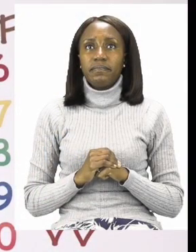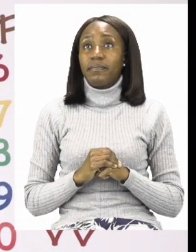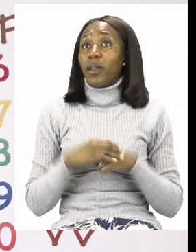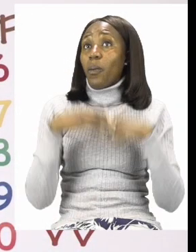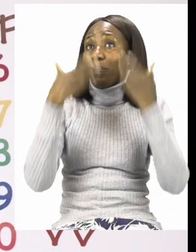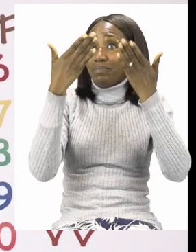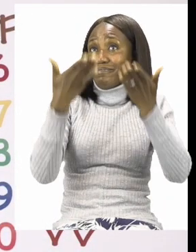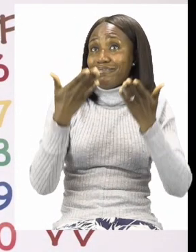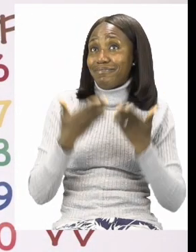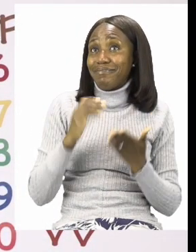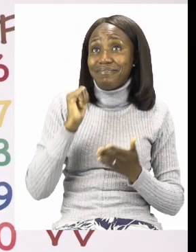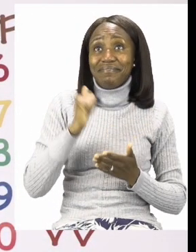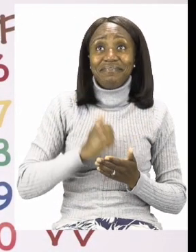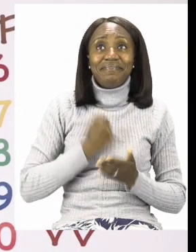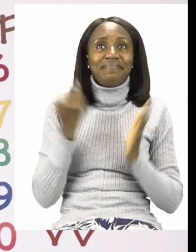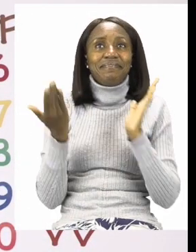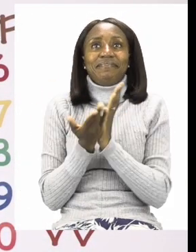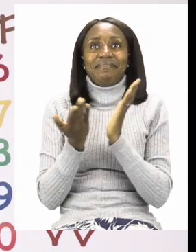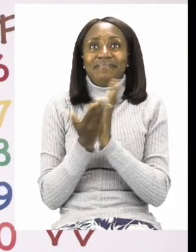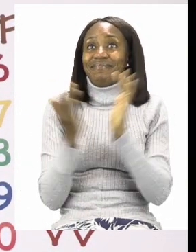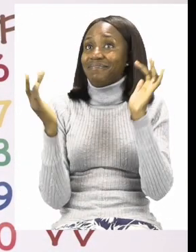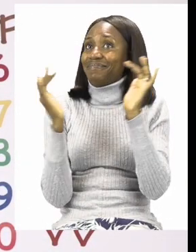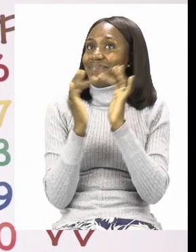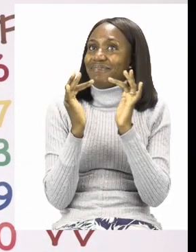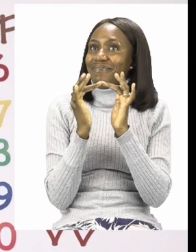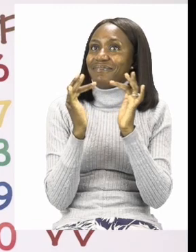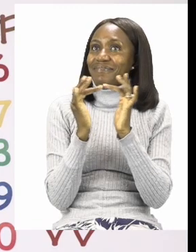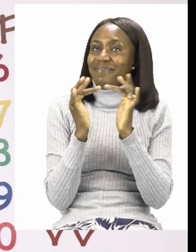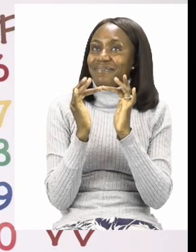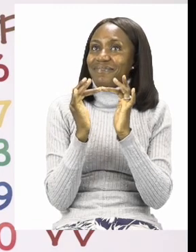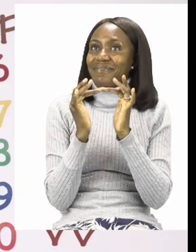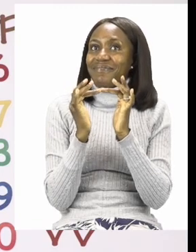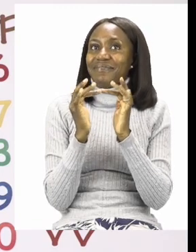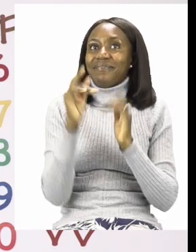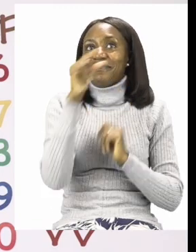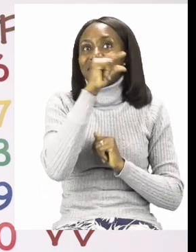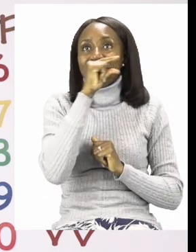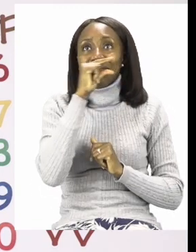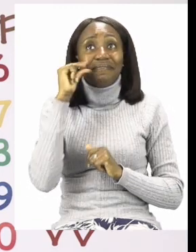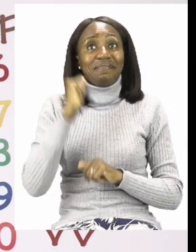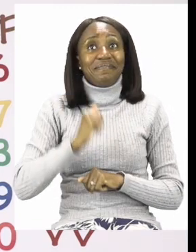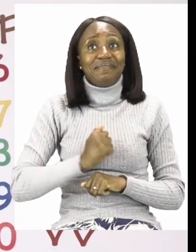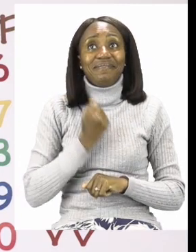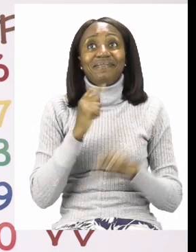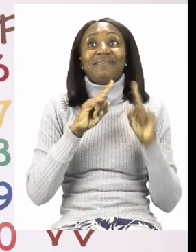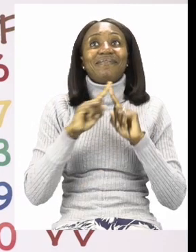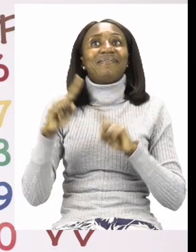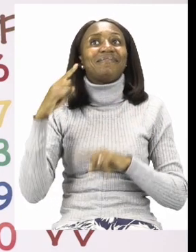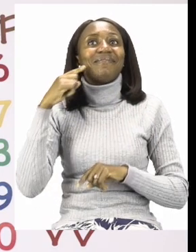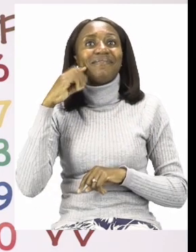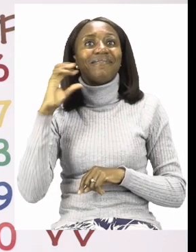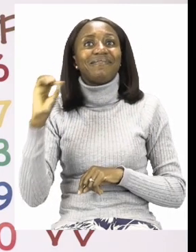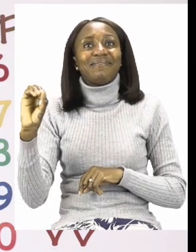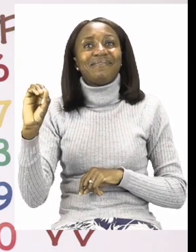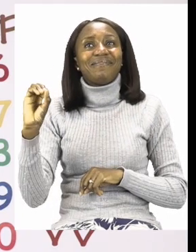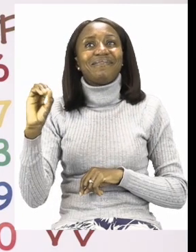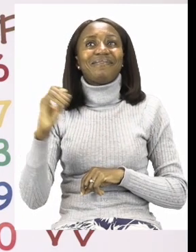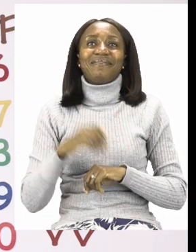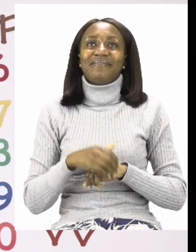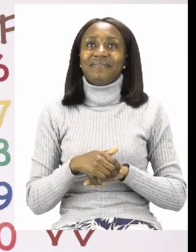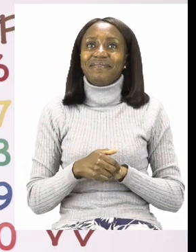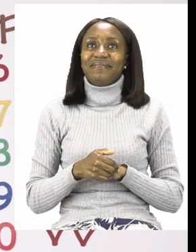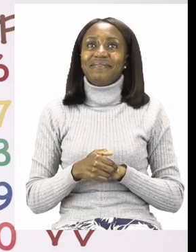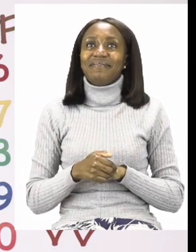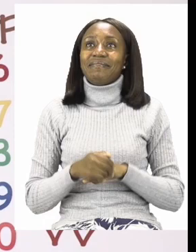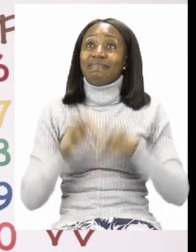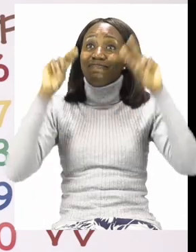Welcome to My Zone Online School. My name is Teacher Hartum. The theme